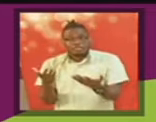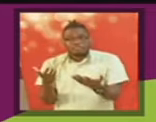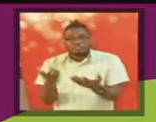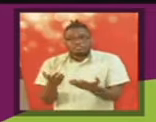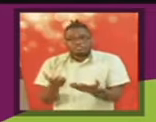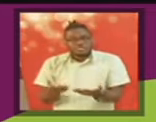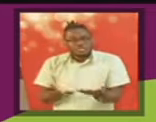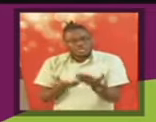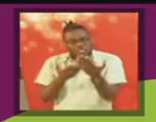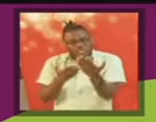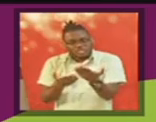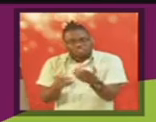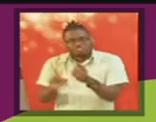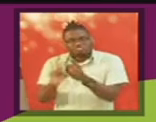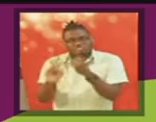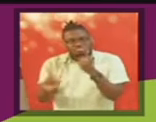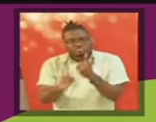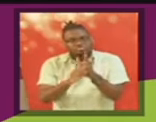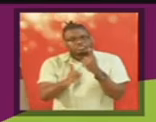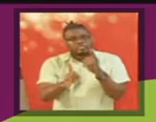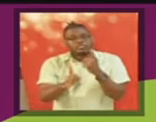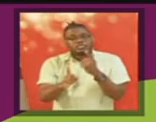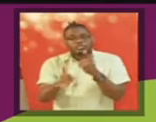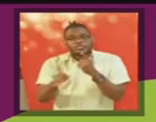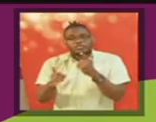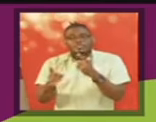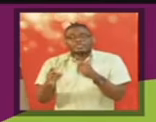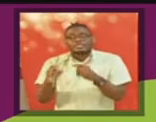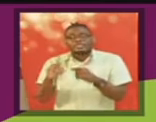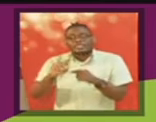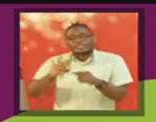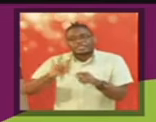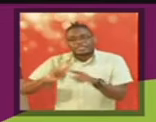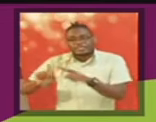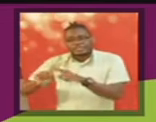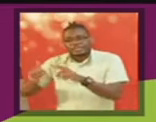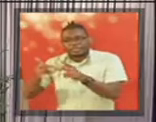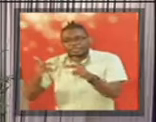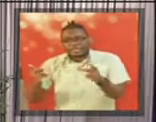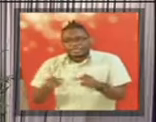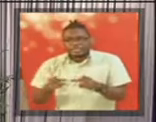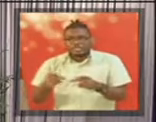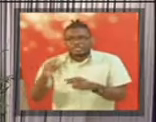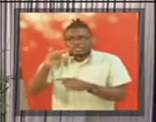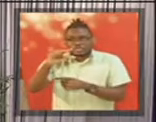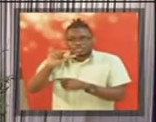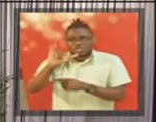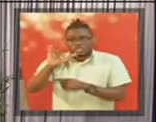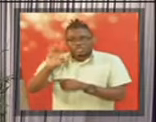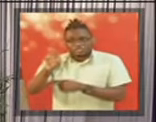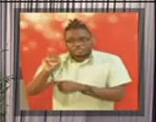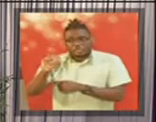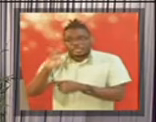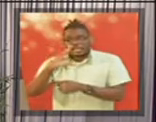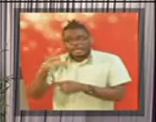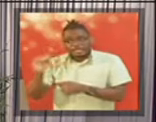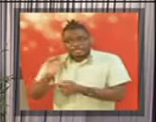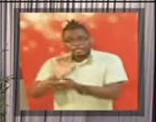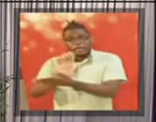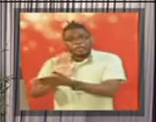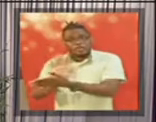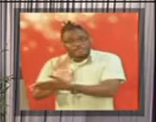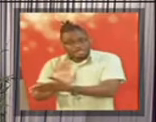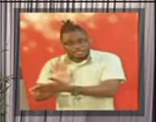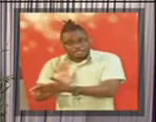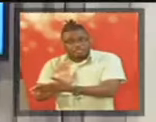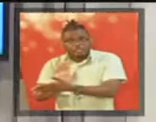be experienced at these particular areas. Okay. Right, so anyone who wishes an